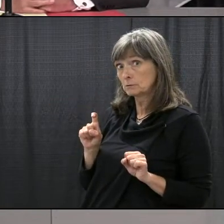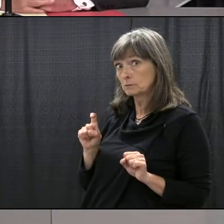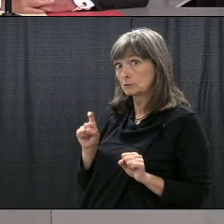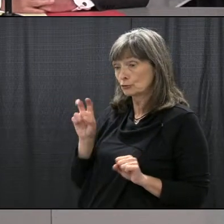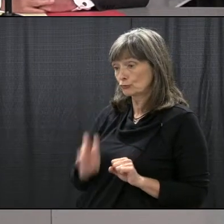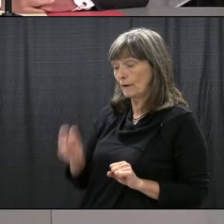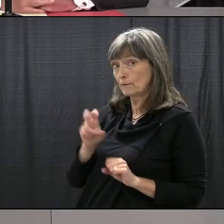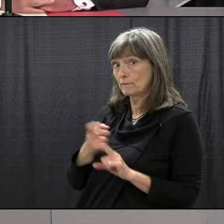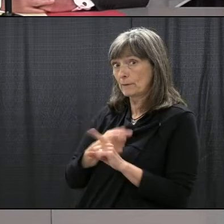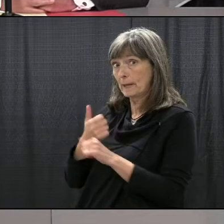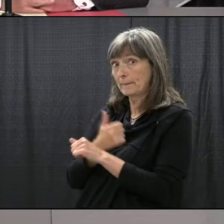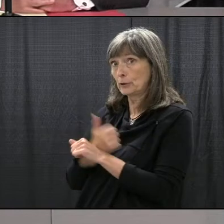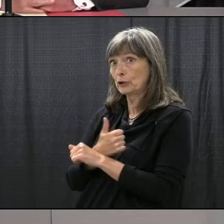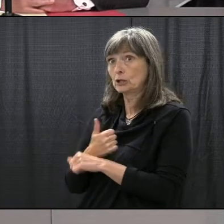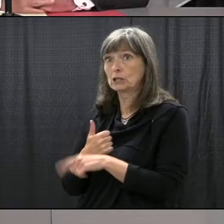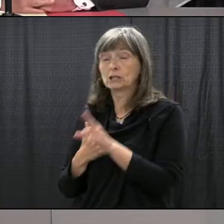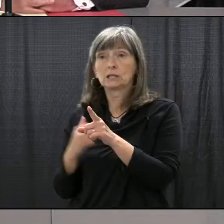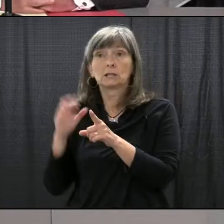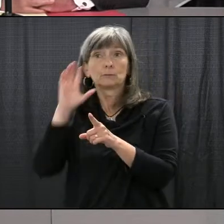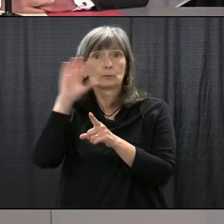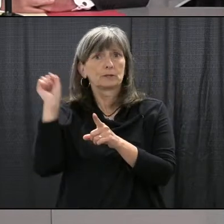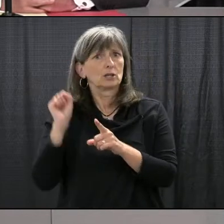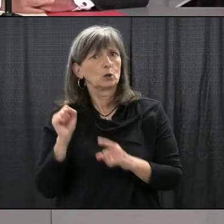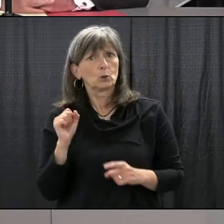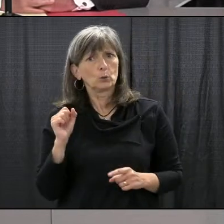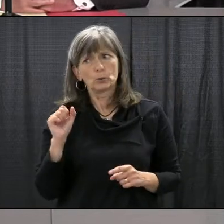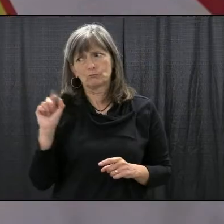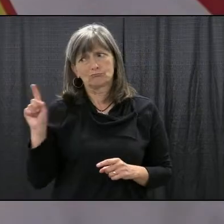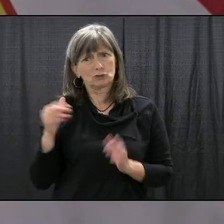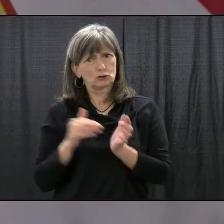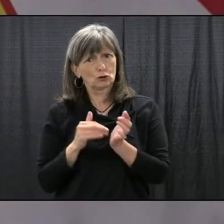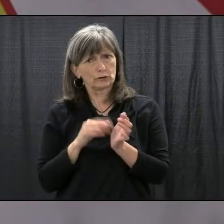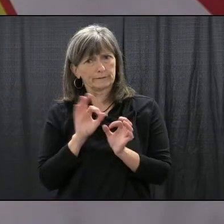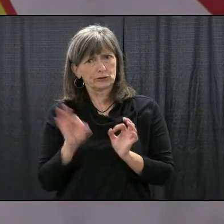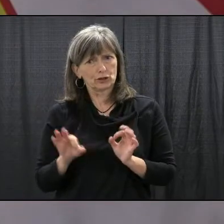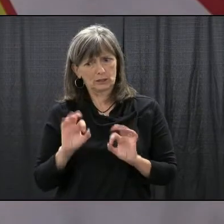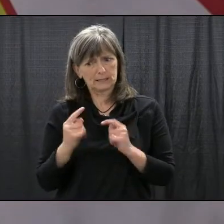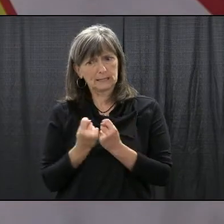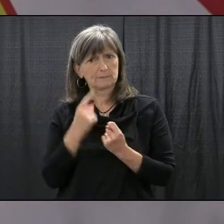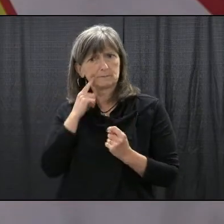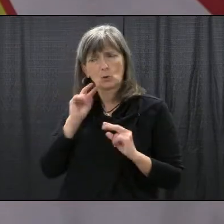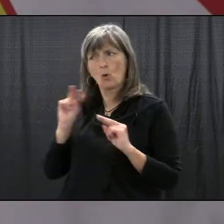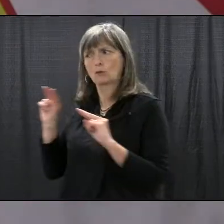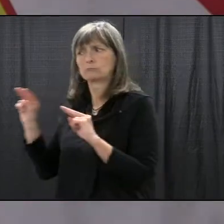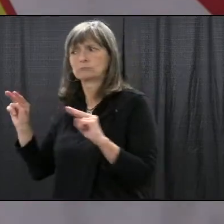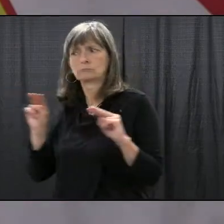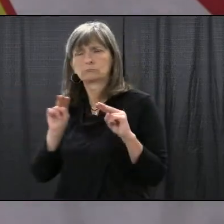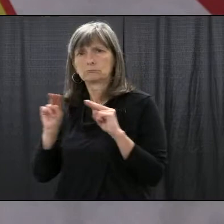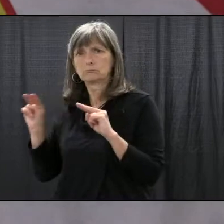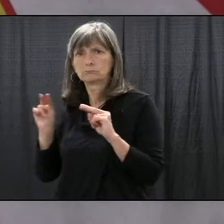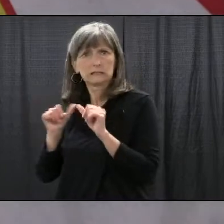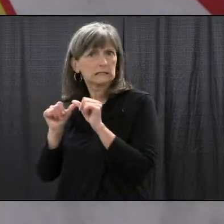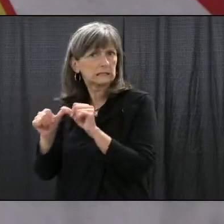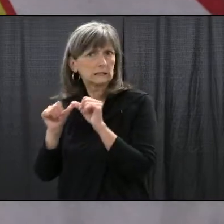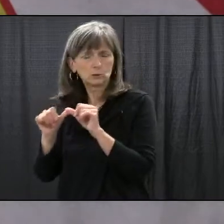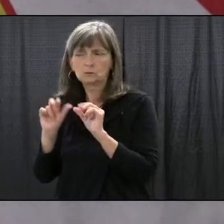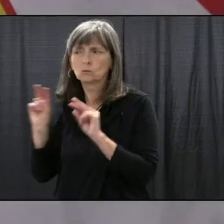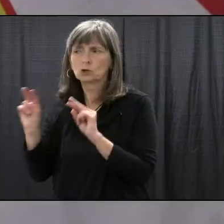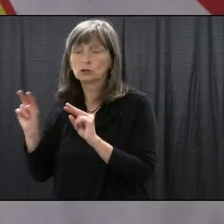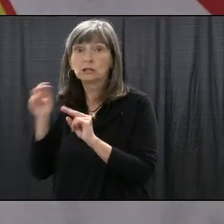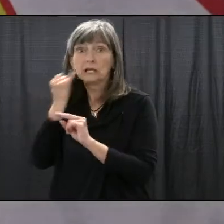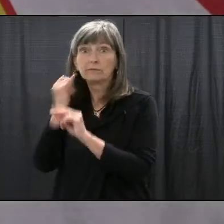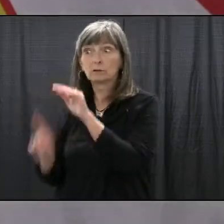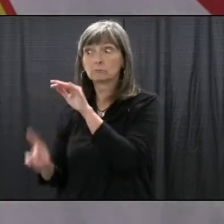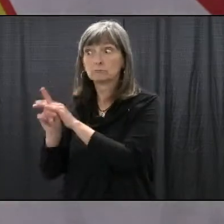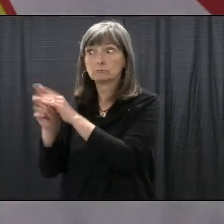Well, Dr. Fitzgerald and her team are continuously monitoring the epidemiology throughout the country, and if we see outbreaks